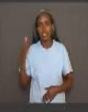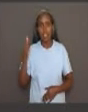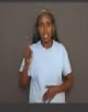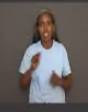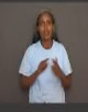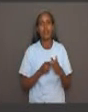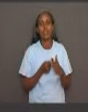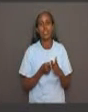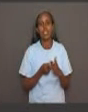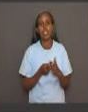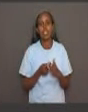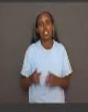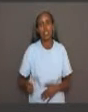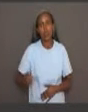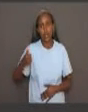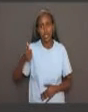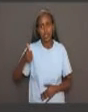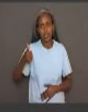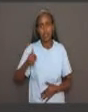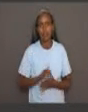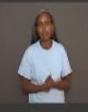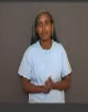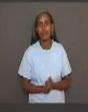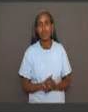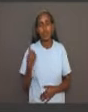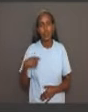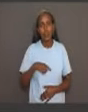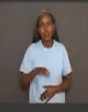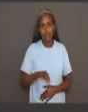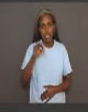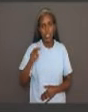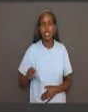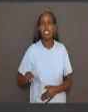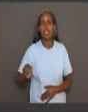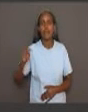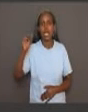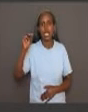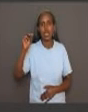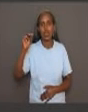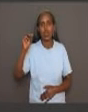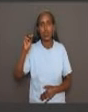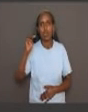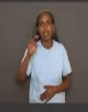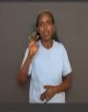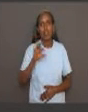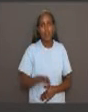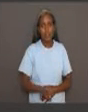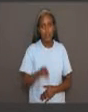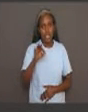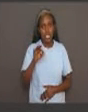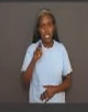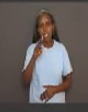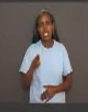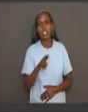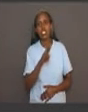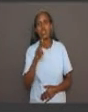Since vector A begins at the origin, we find its magnitude